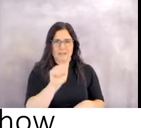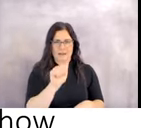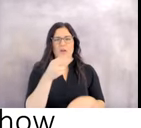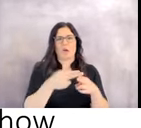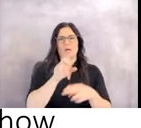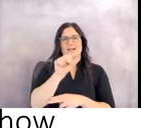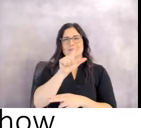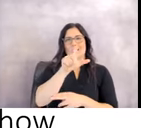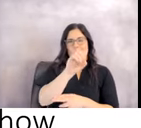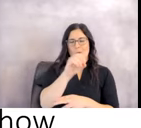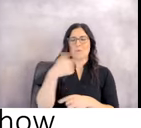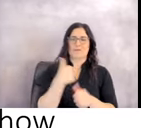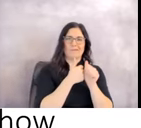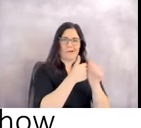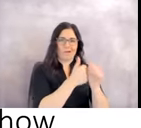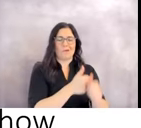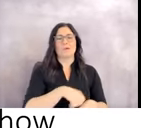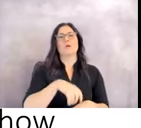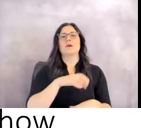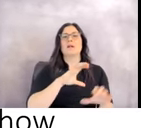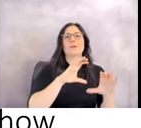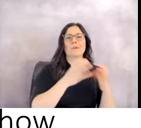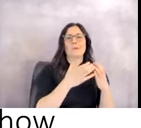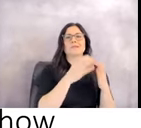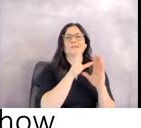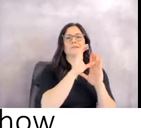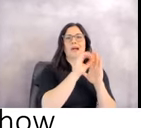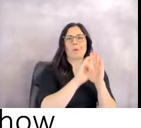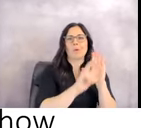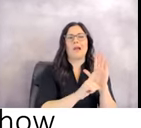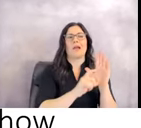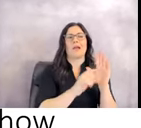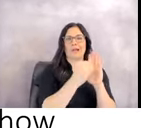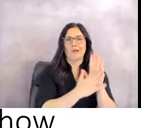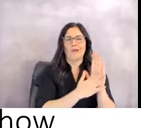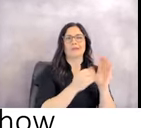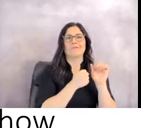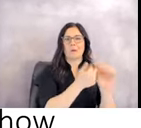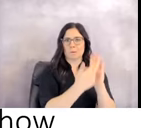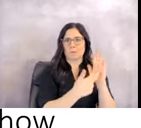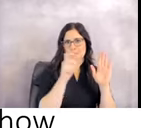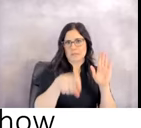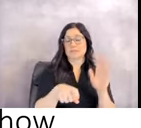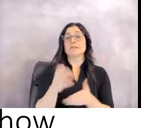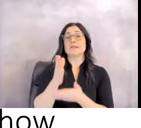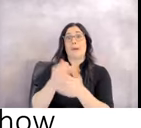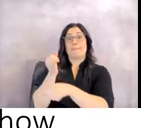SLOs and following the course outline of record. Some people will look at, I know the campus